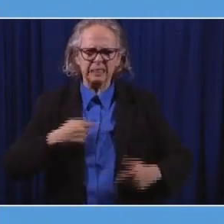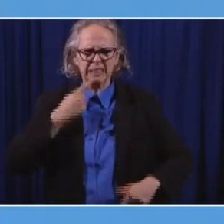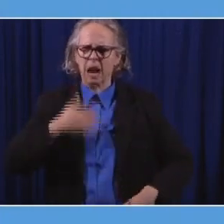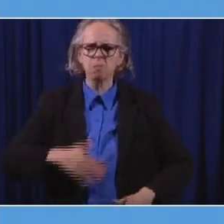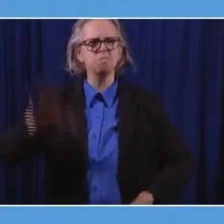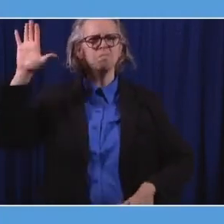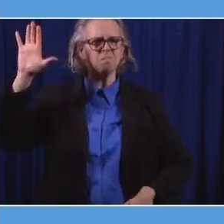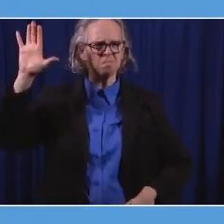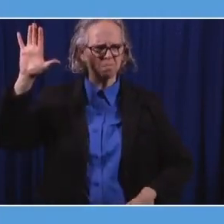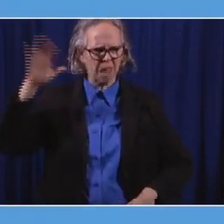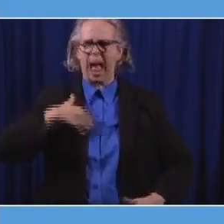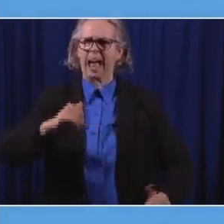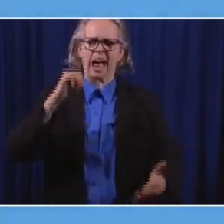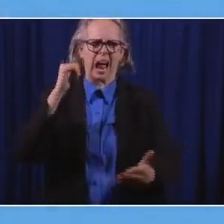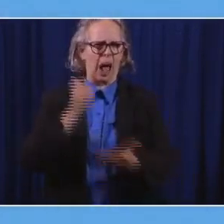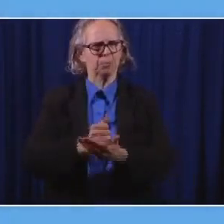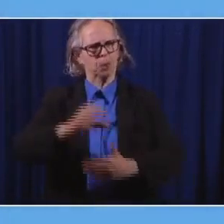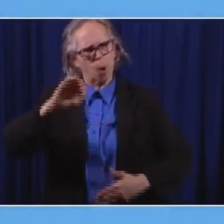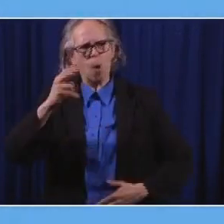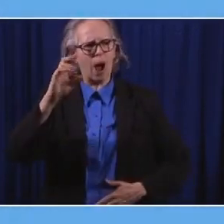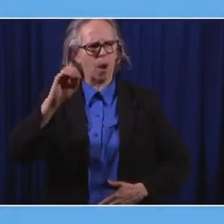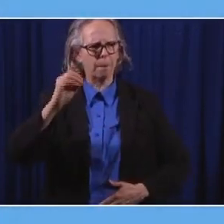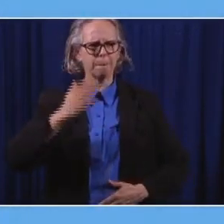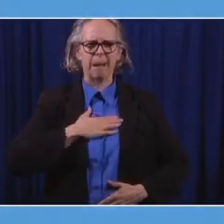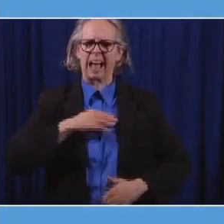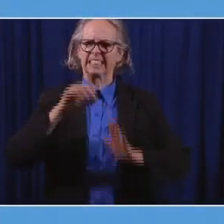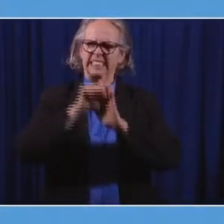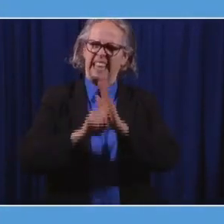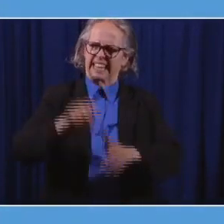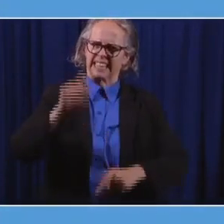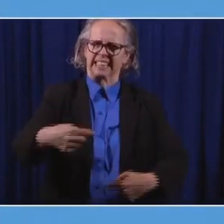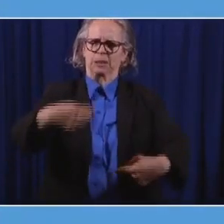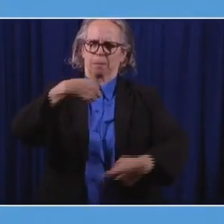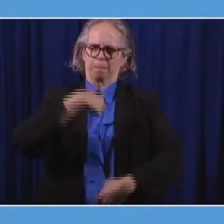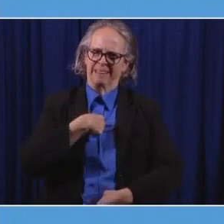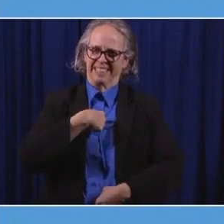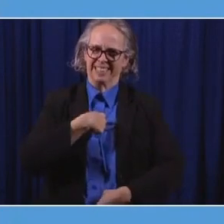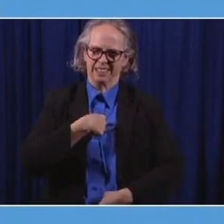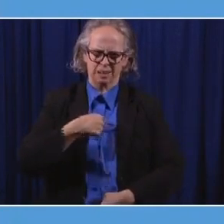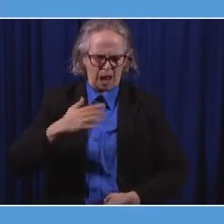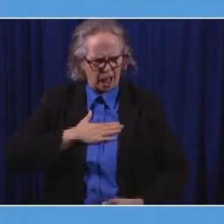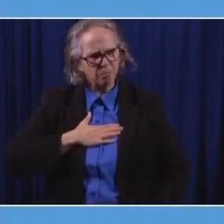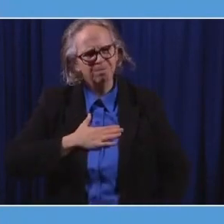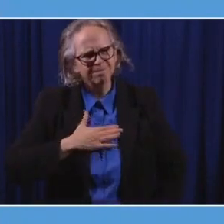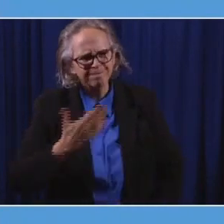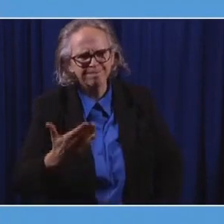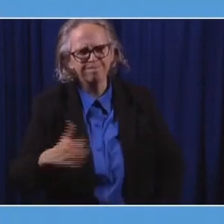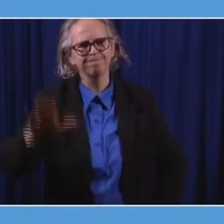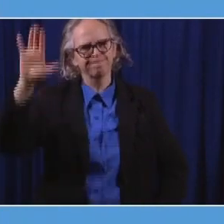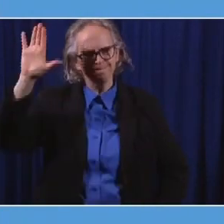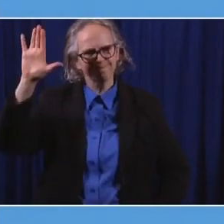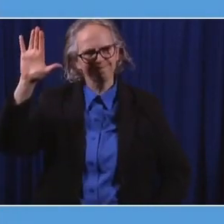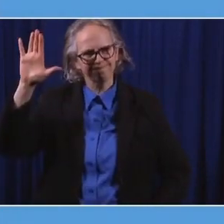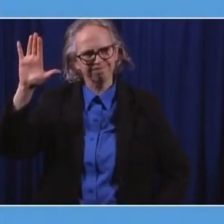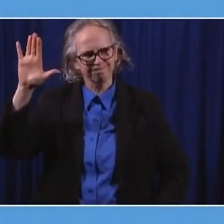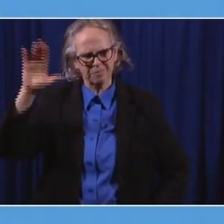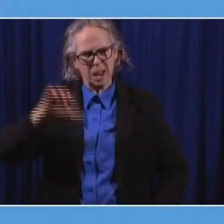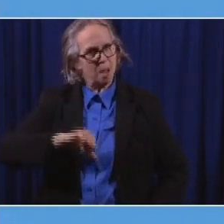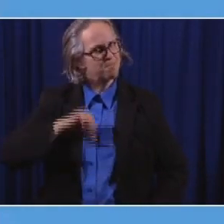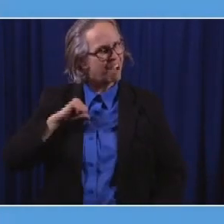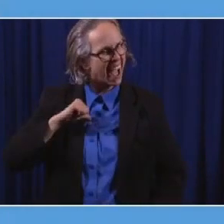needed me the most, I can say I was there and I helped. I did my duty for my state. I am definitely proud to be here in